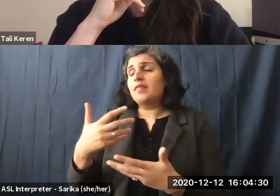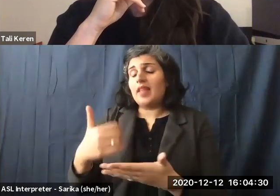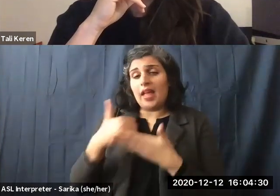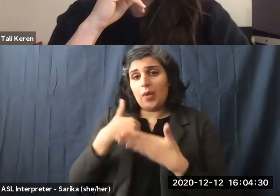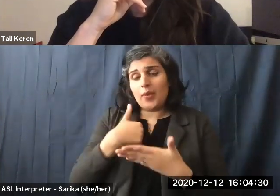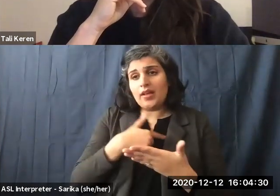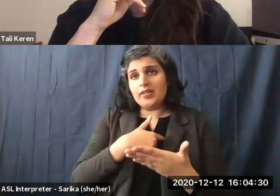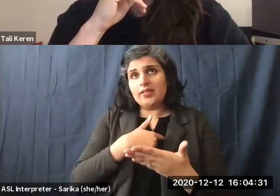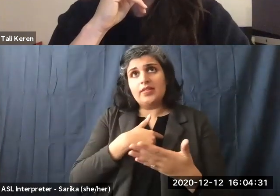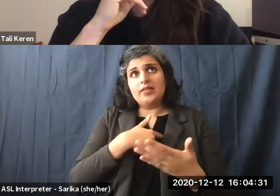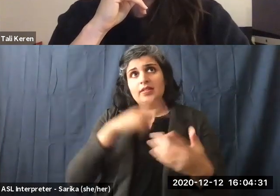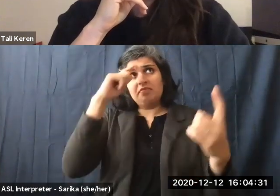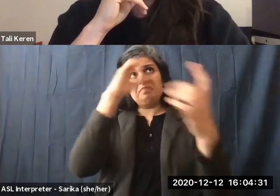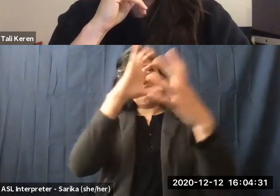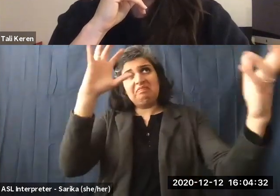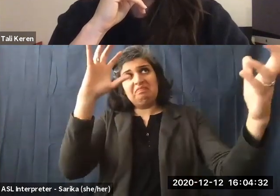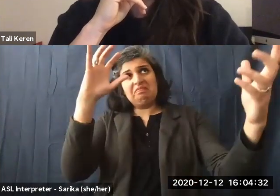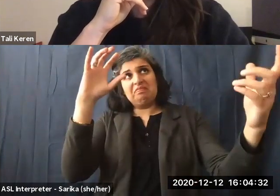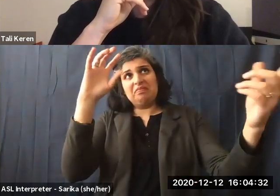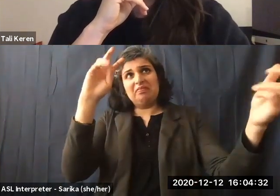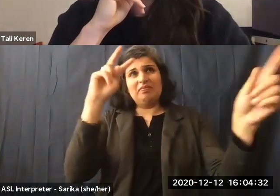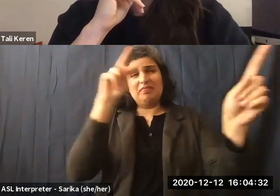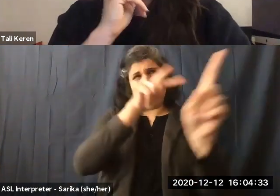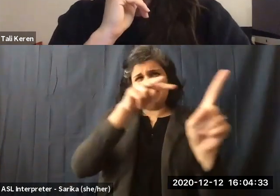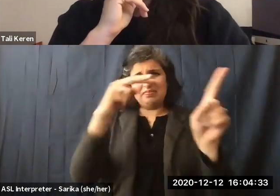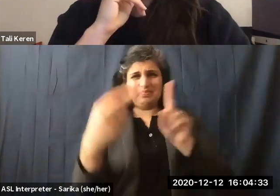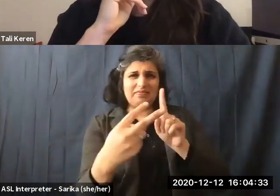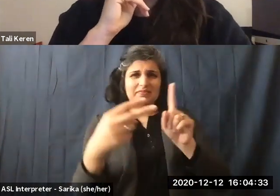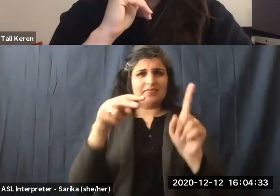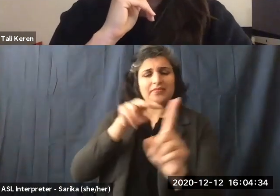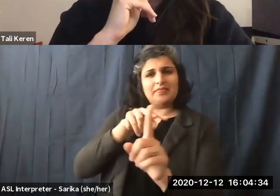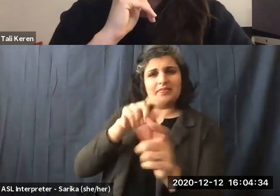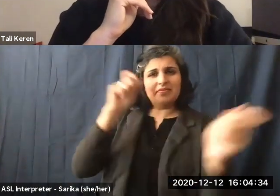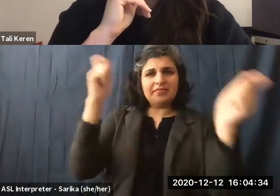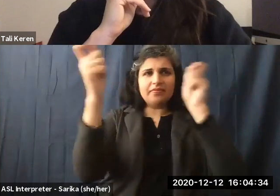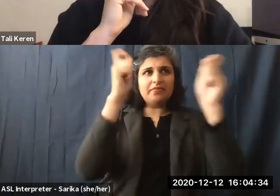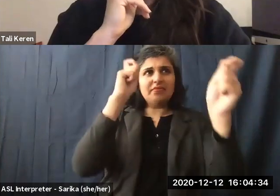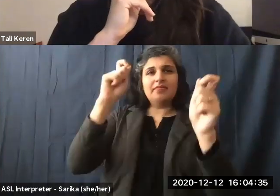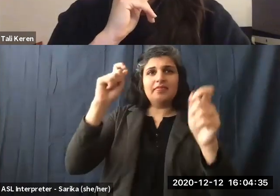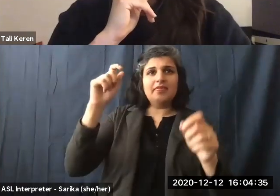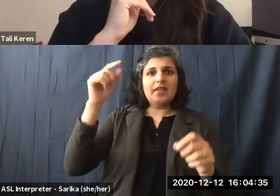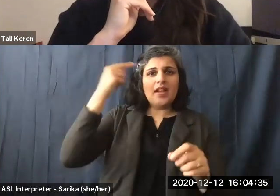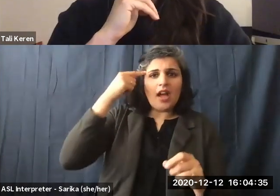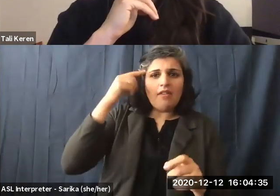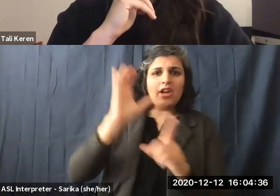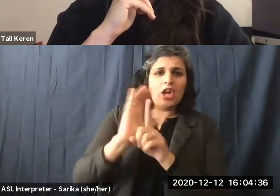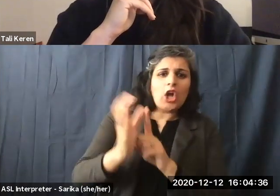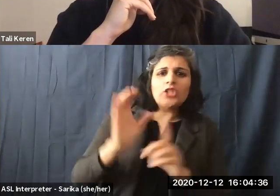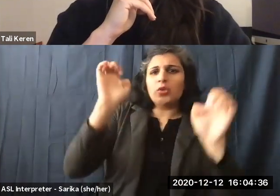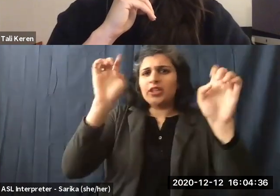rethink about how future institutions should look like with governing cultural, educational.